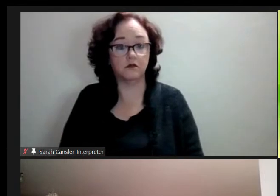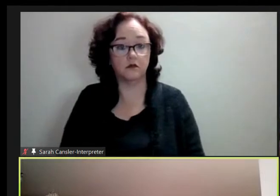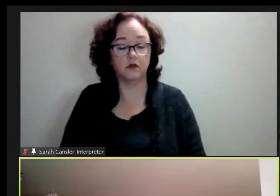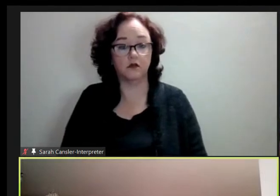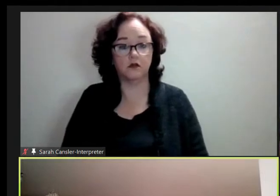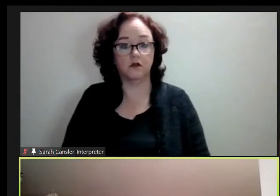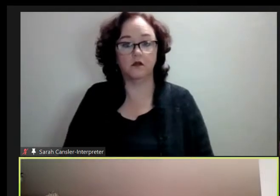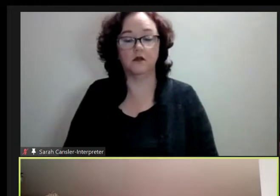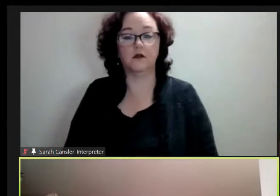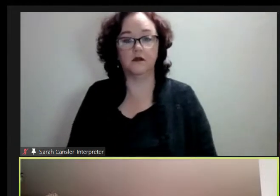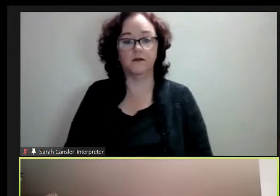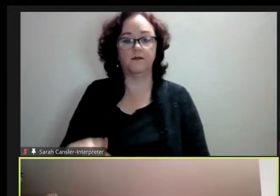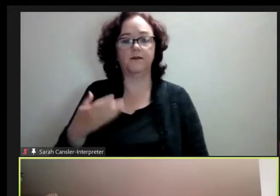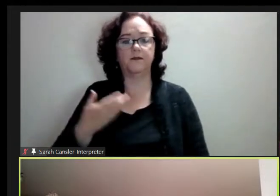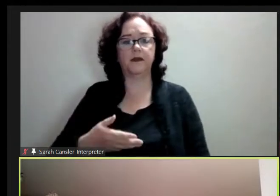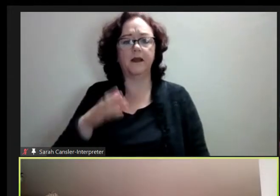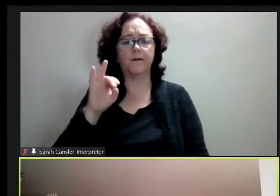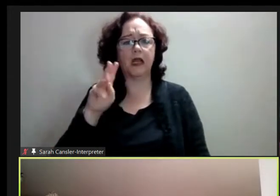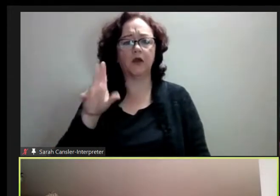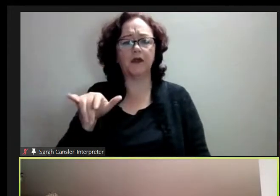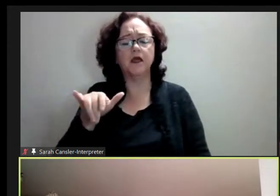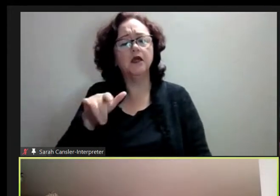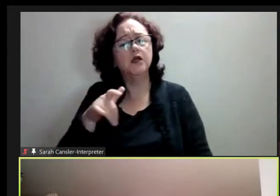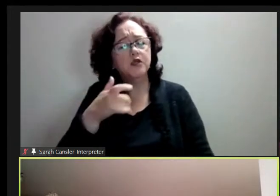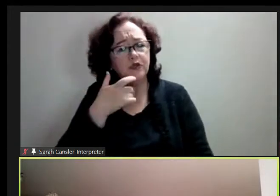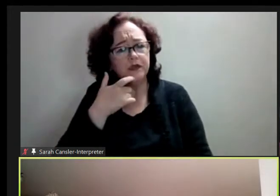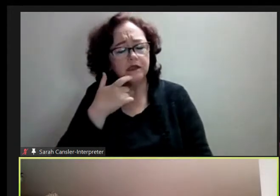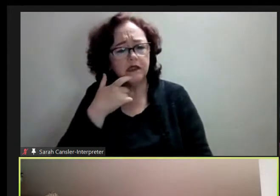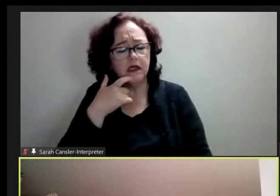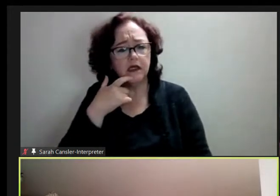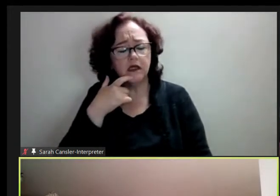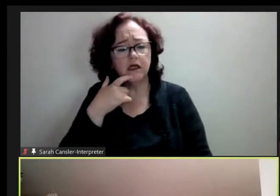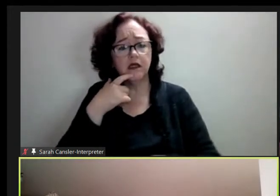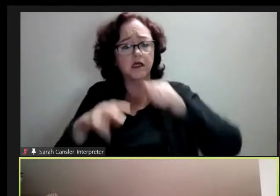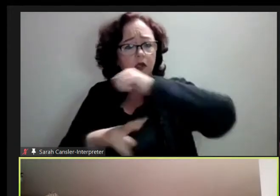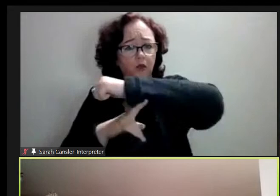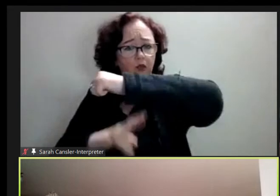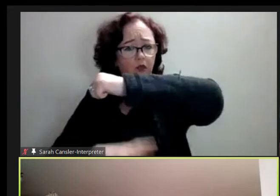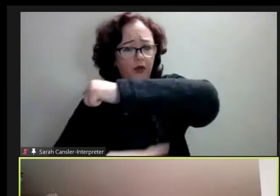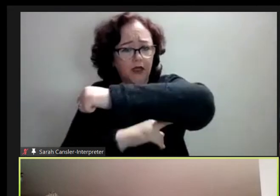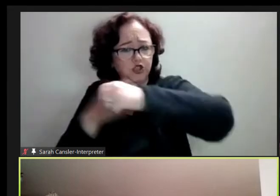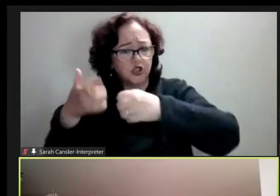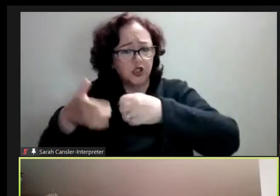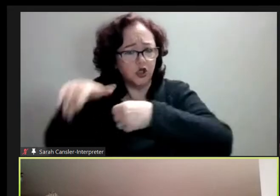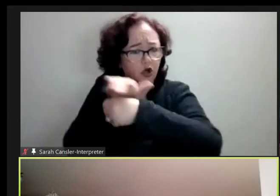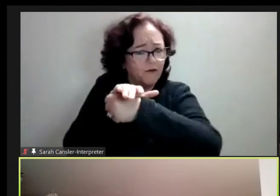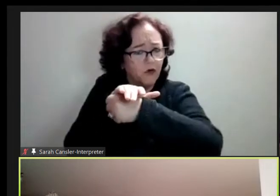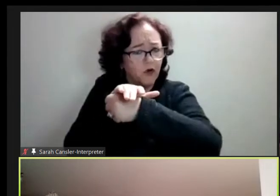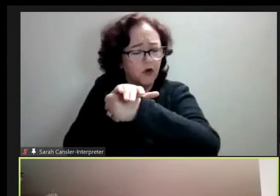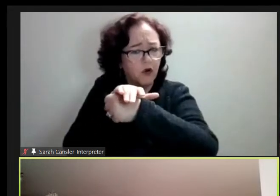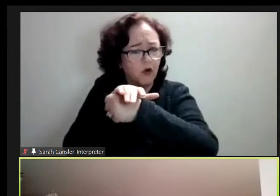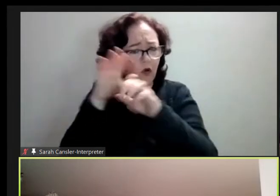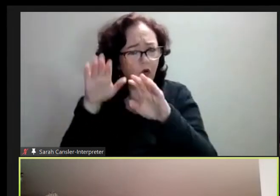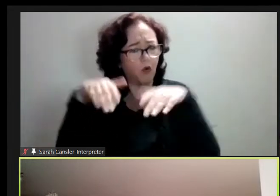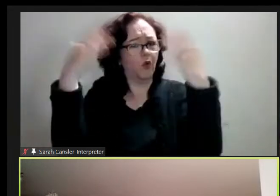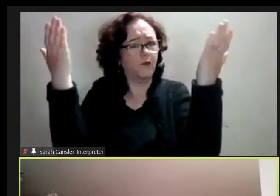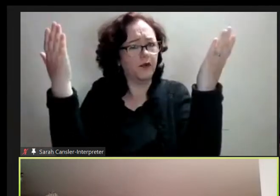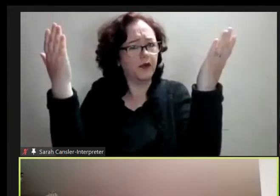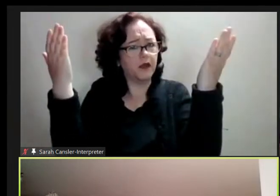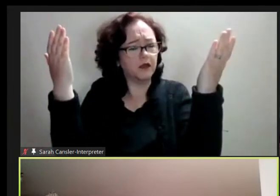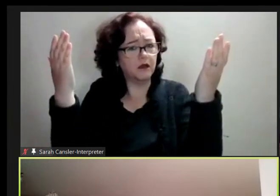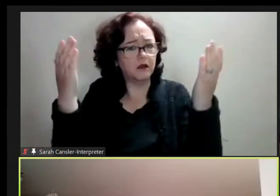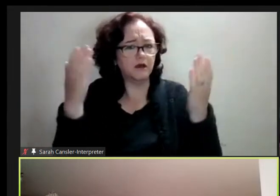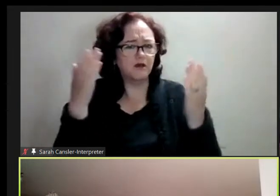This is Mary. Did you say that the bridge will be covered, or is it just open to the wind or in the winter?